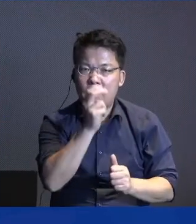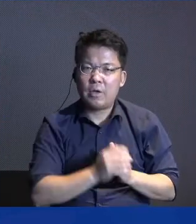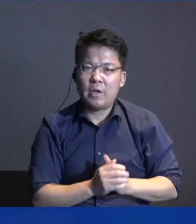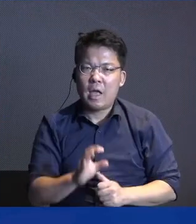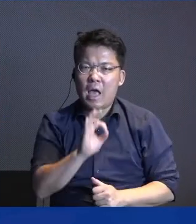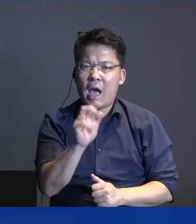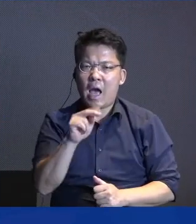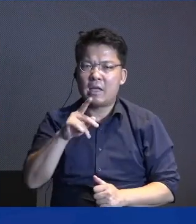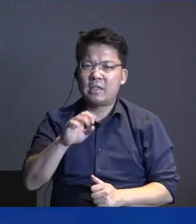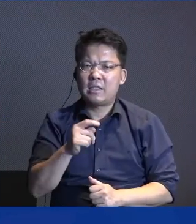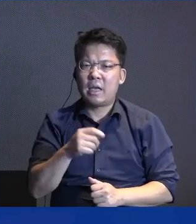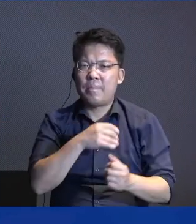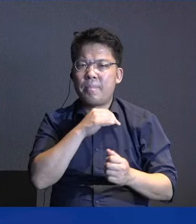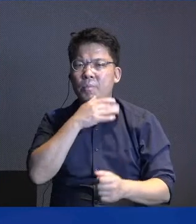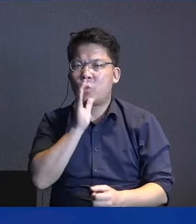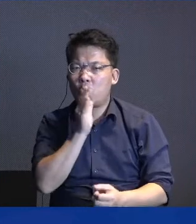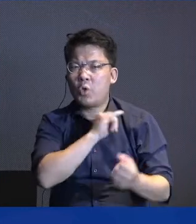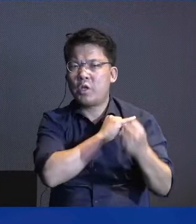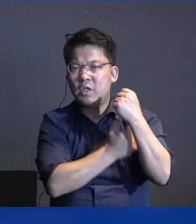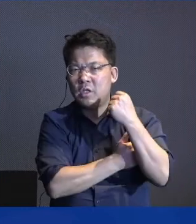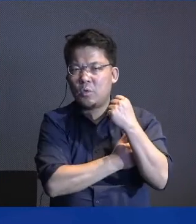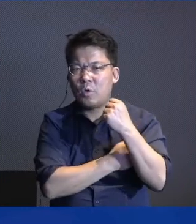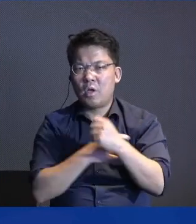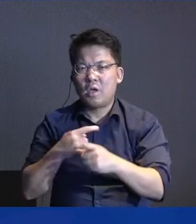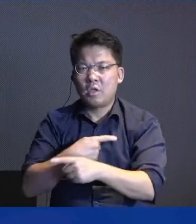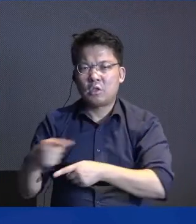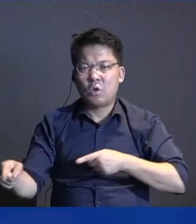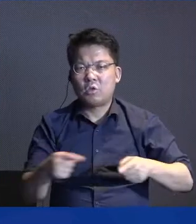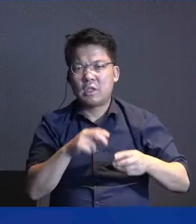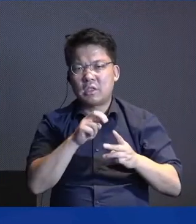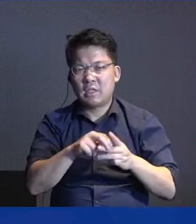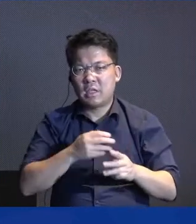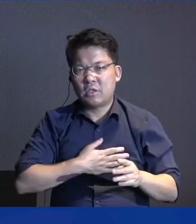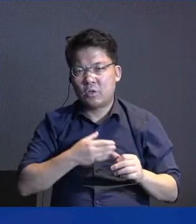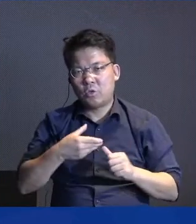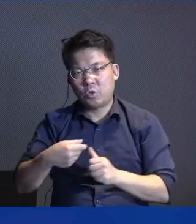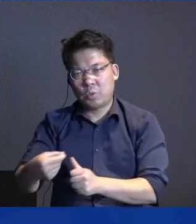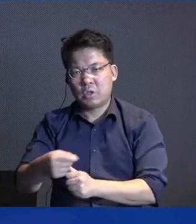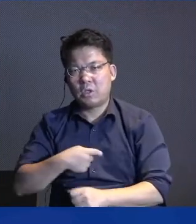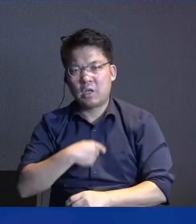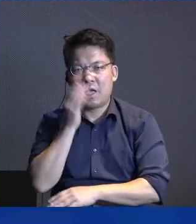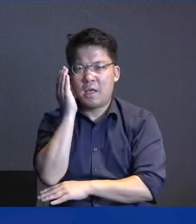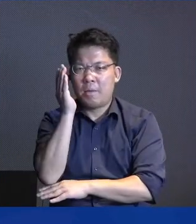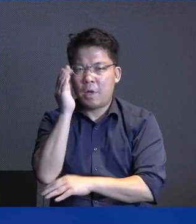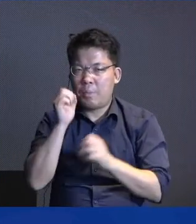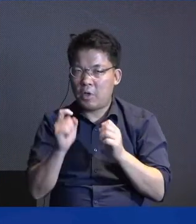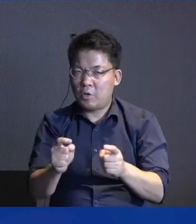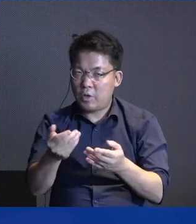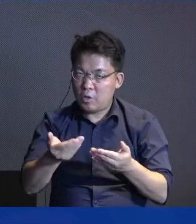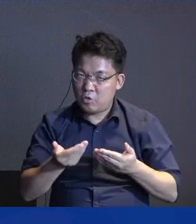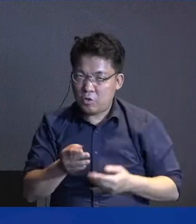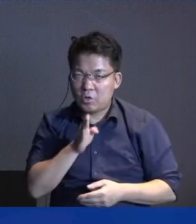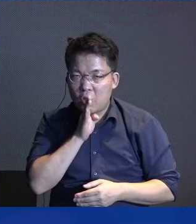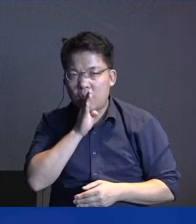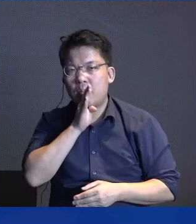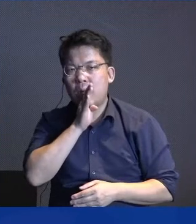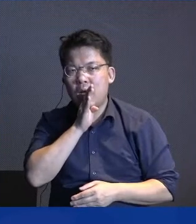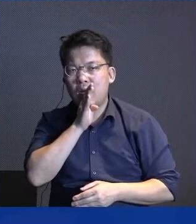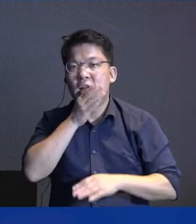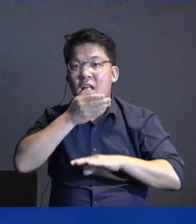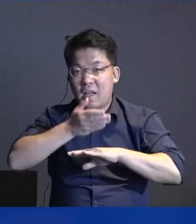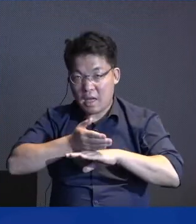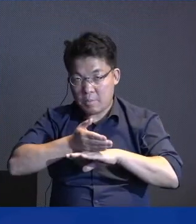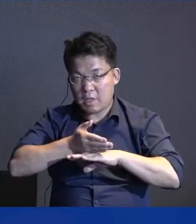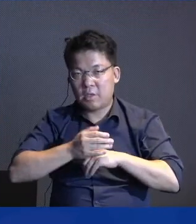my work today. I'm very excited to be here with distinguished experts who are making their